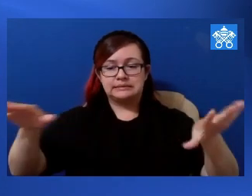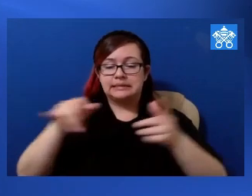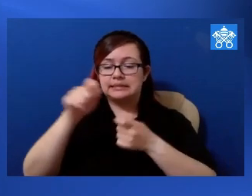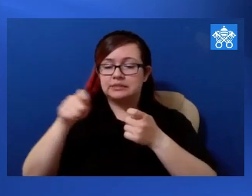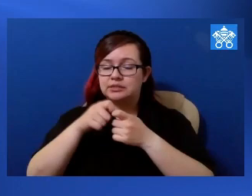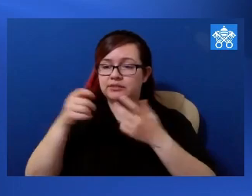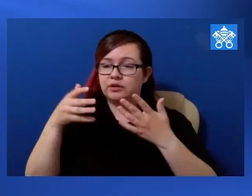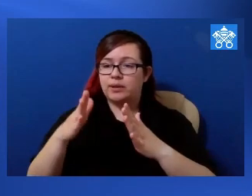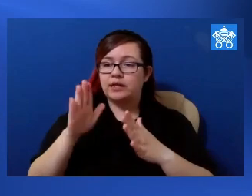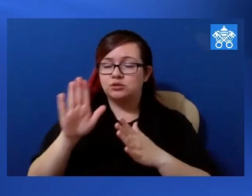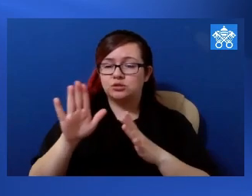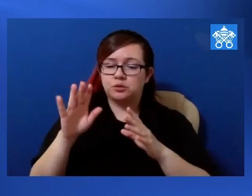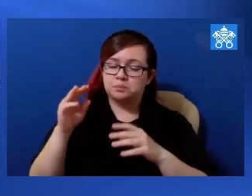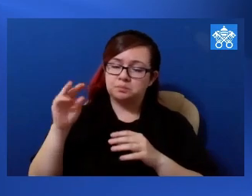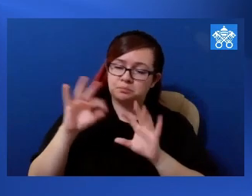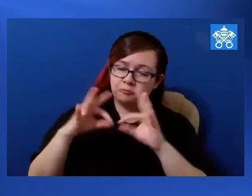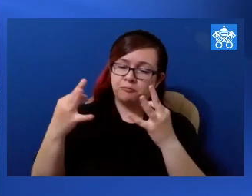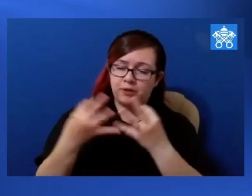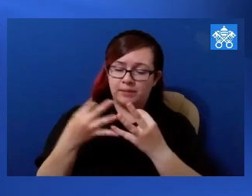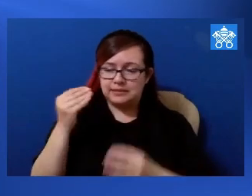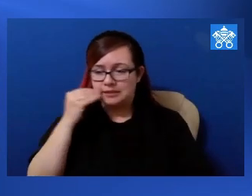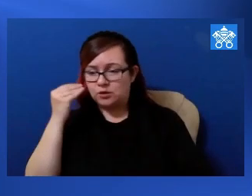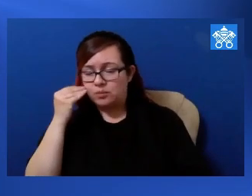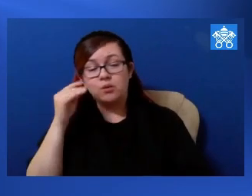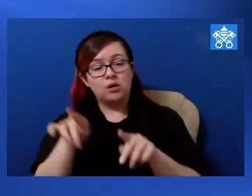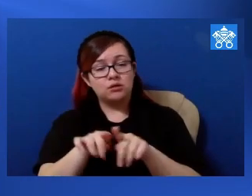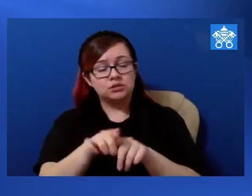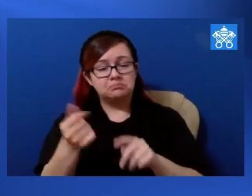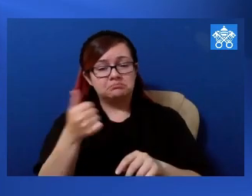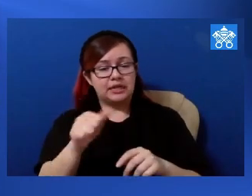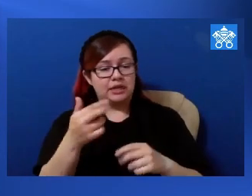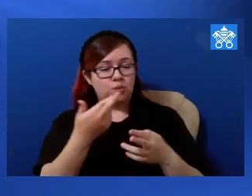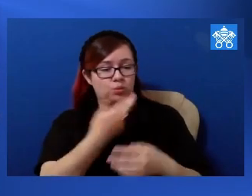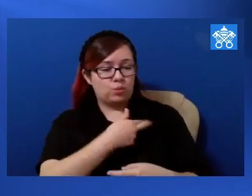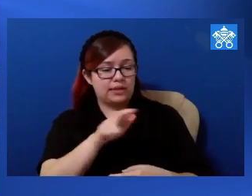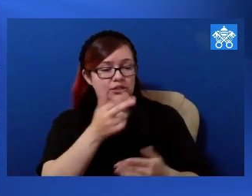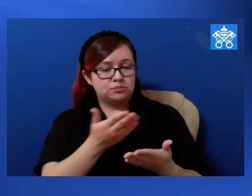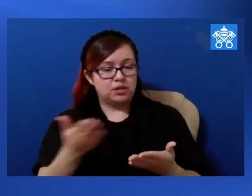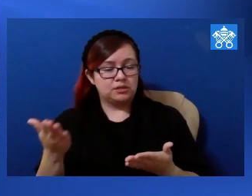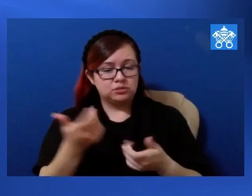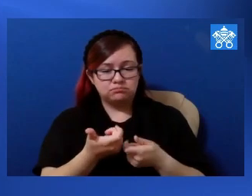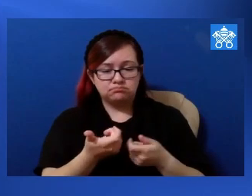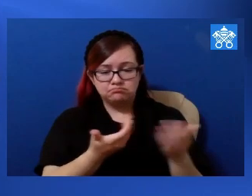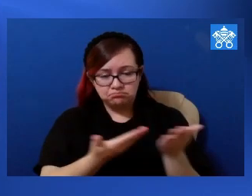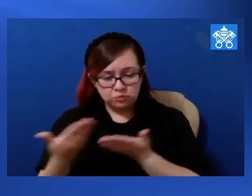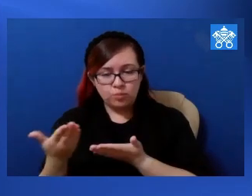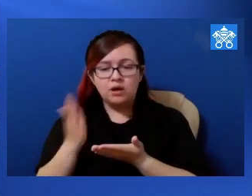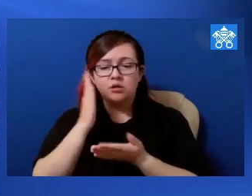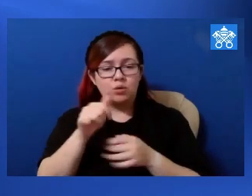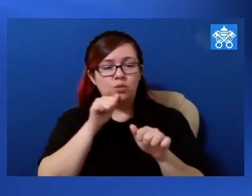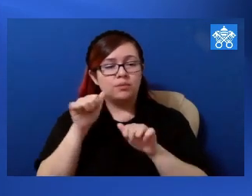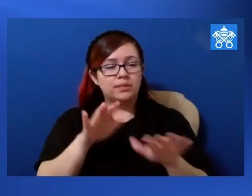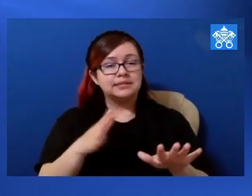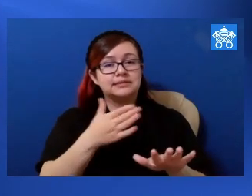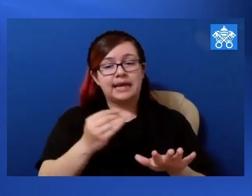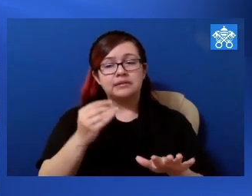he extends in a particular way to the members of your families at home. He also intends to bless any religious articles you may have brought for